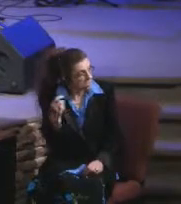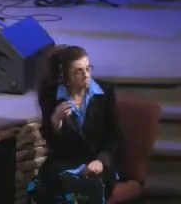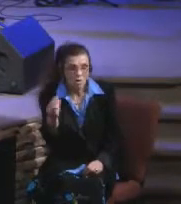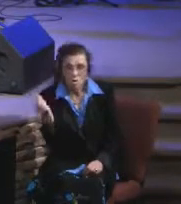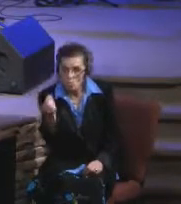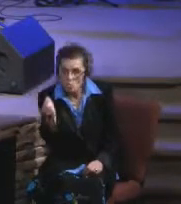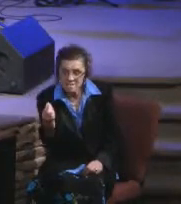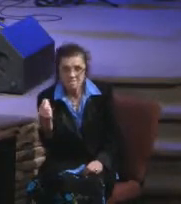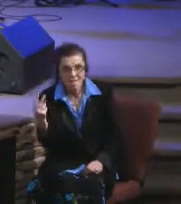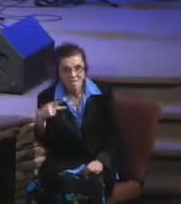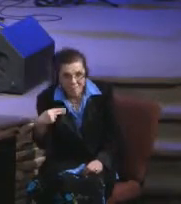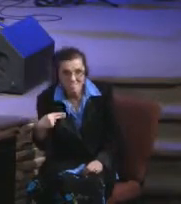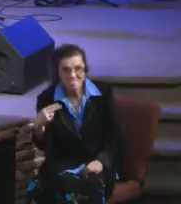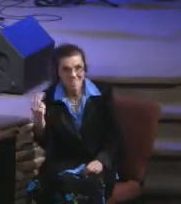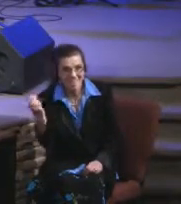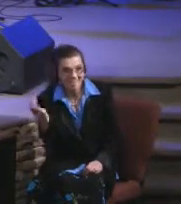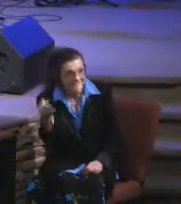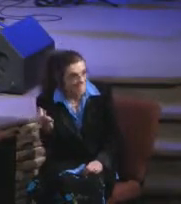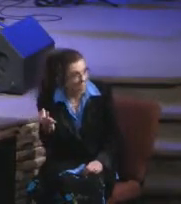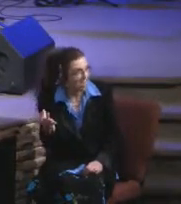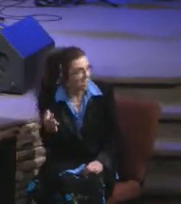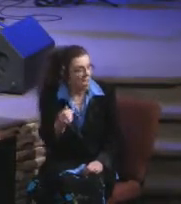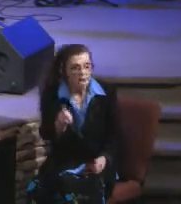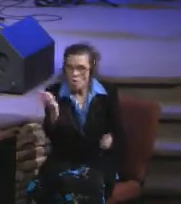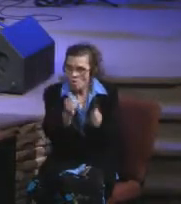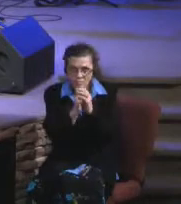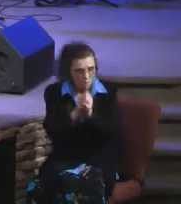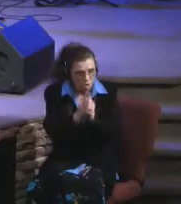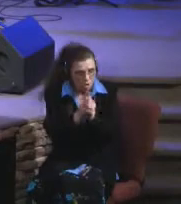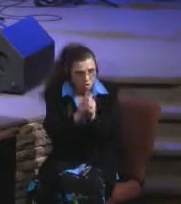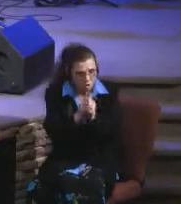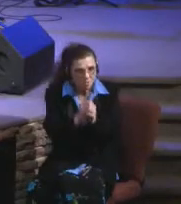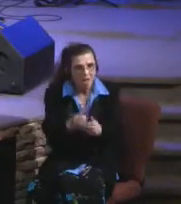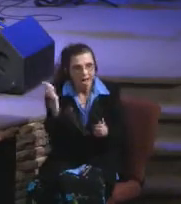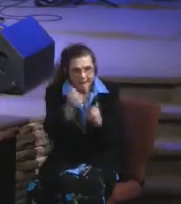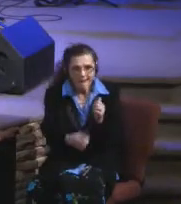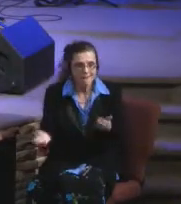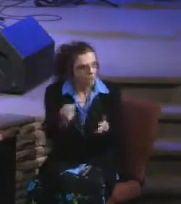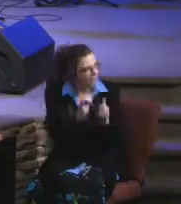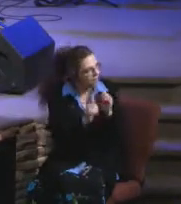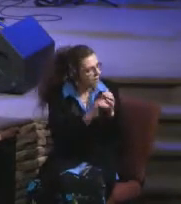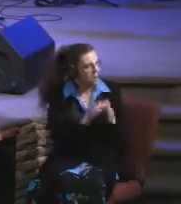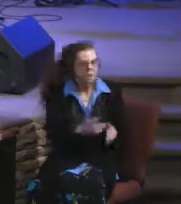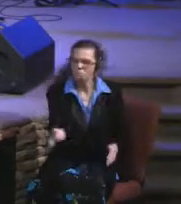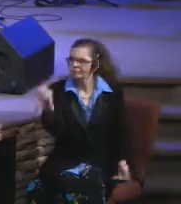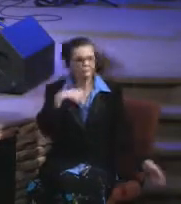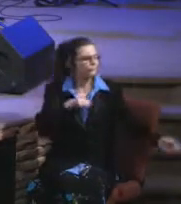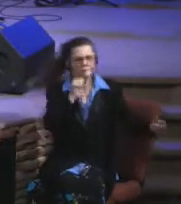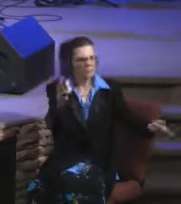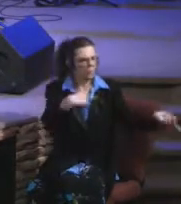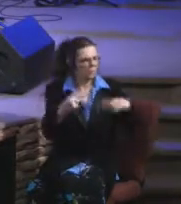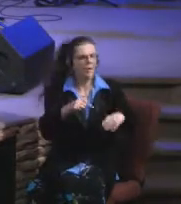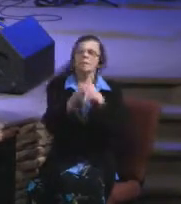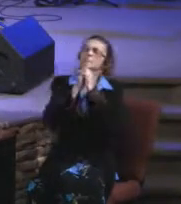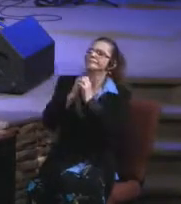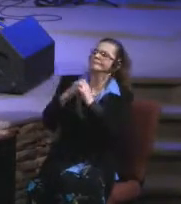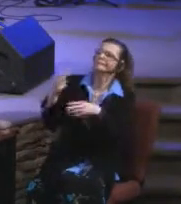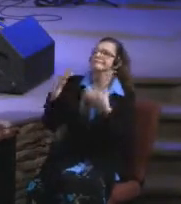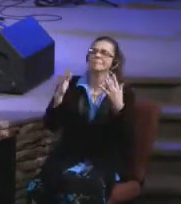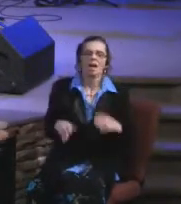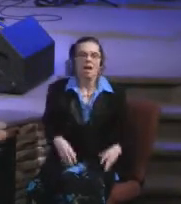Wednesday, Thursday, Friday, Saturday, if you're not worshiping every day of the week, don't come in and act like you're going to be able to raise up your hands and truly worship, amen. He